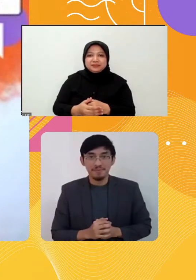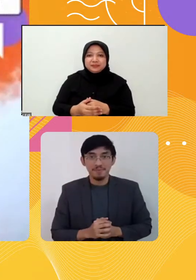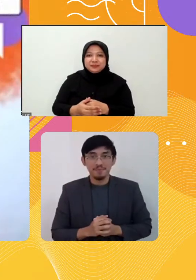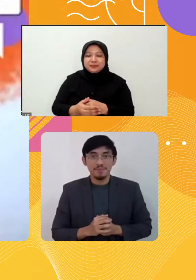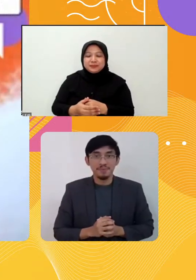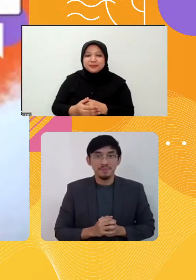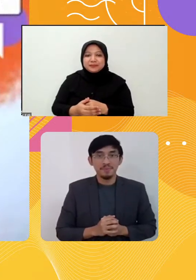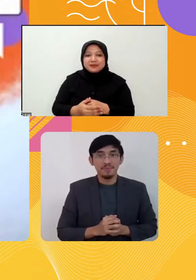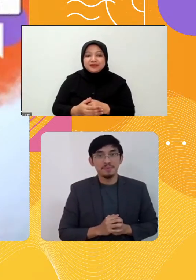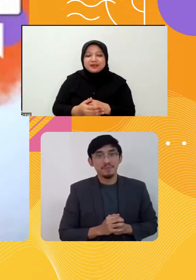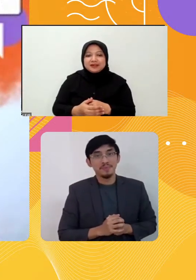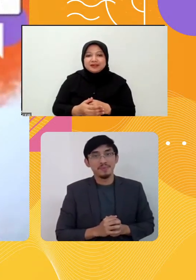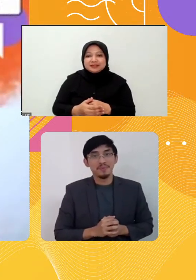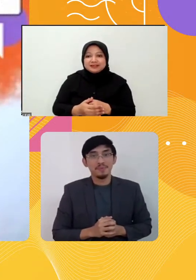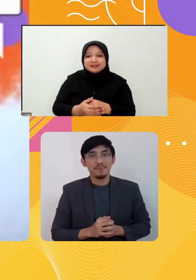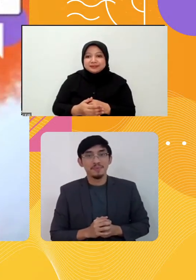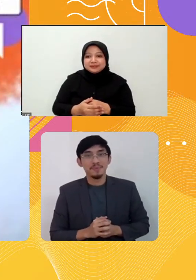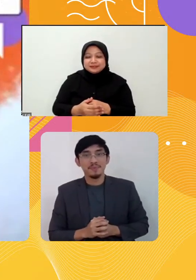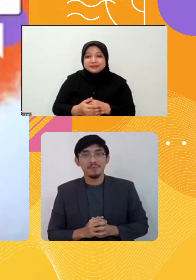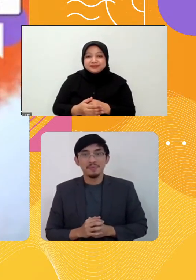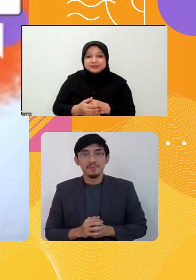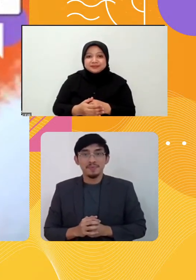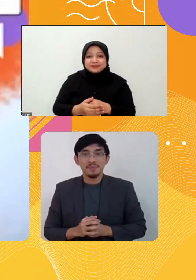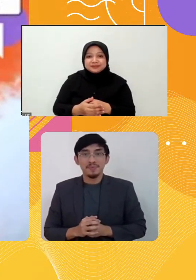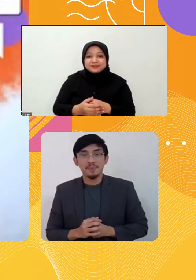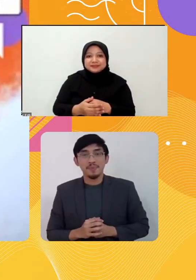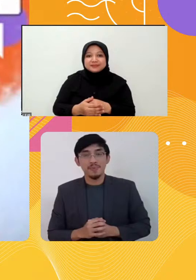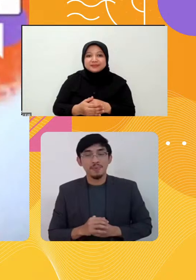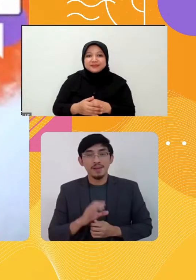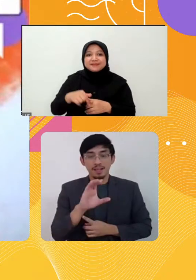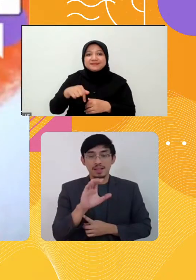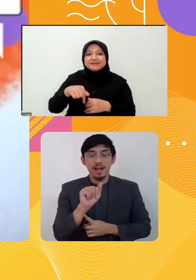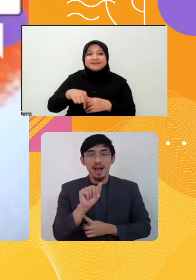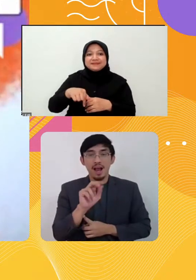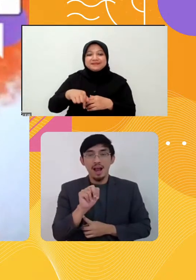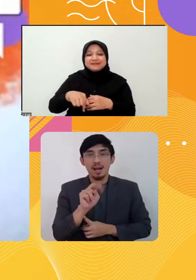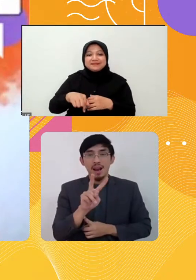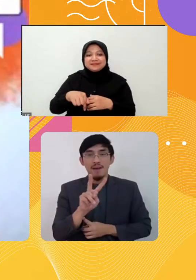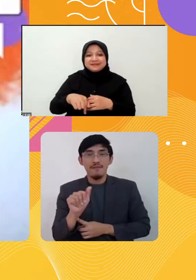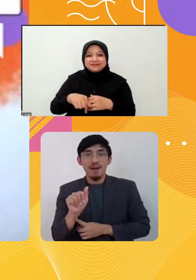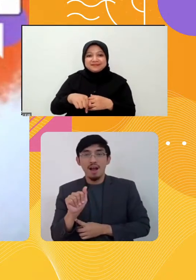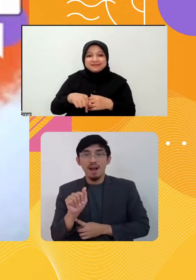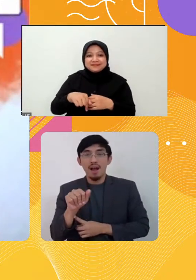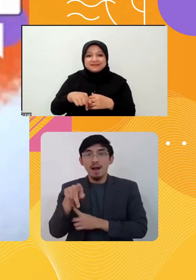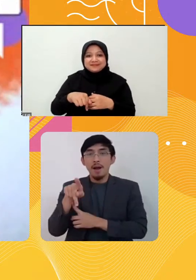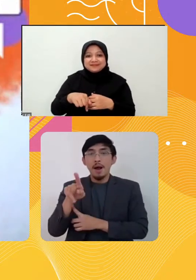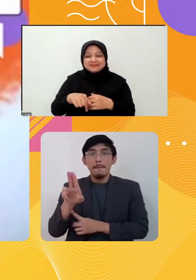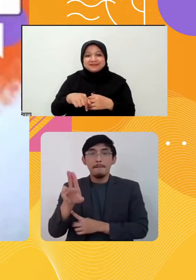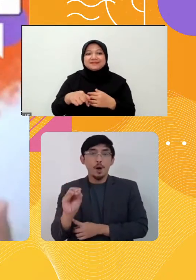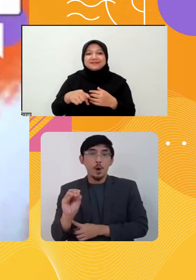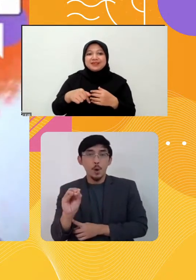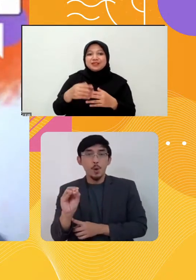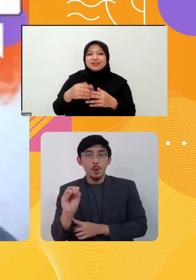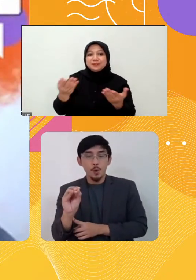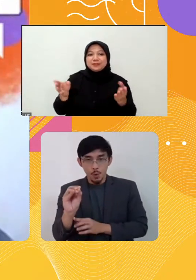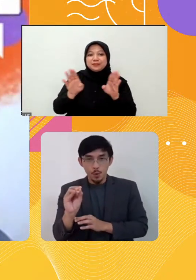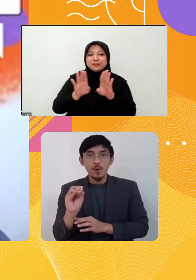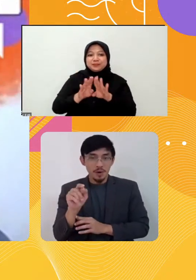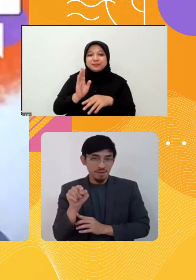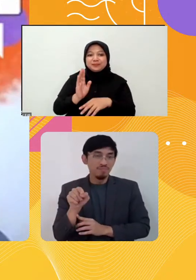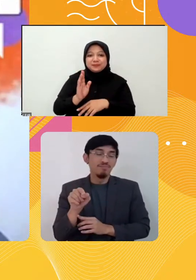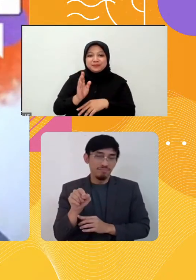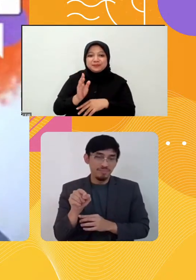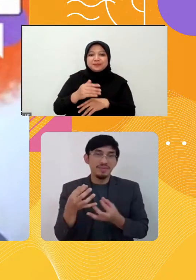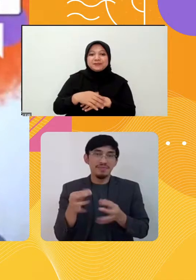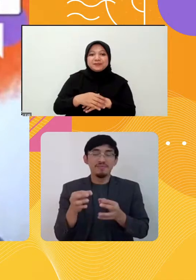now in the closing sessions. We thank all participants who have supported this activity, and